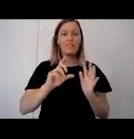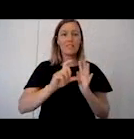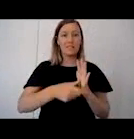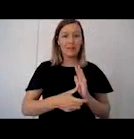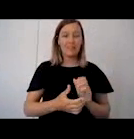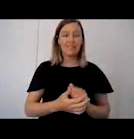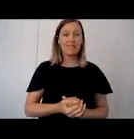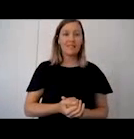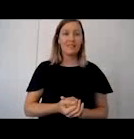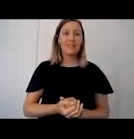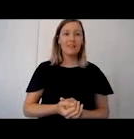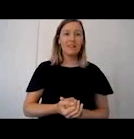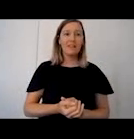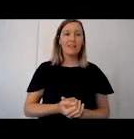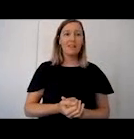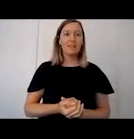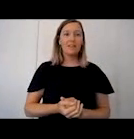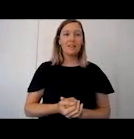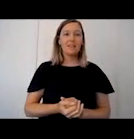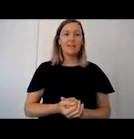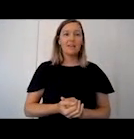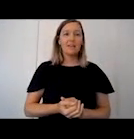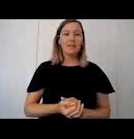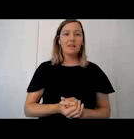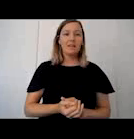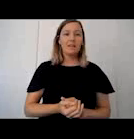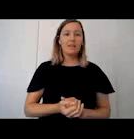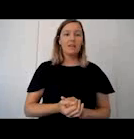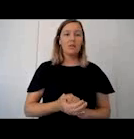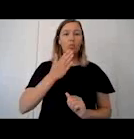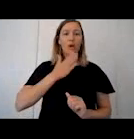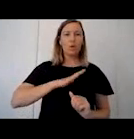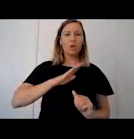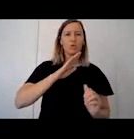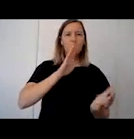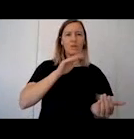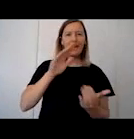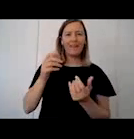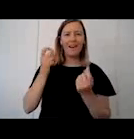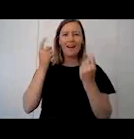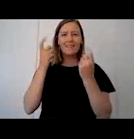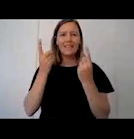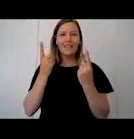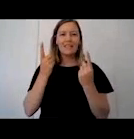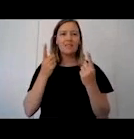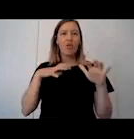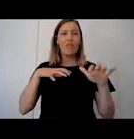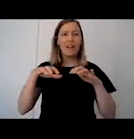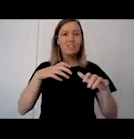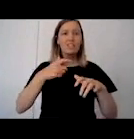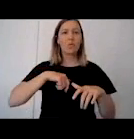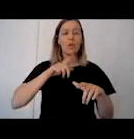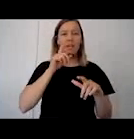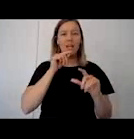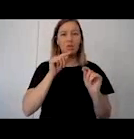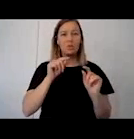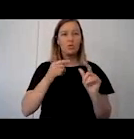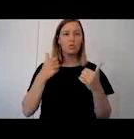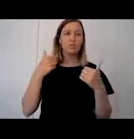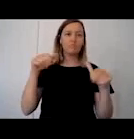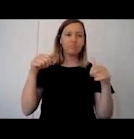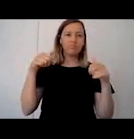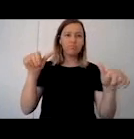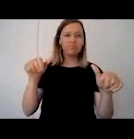Zealand. We want you to get ideas of actions that can lead us to succeed with